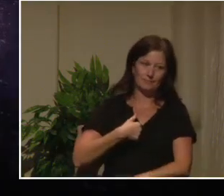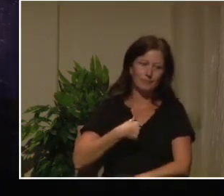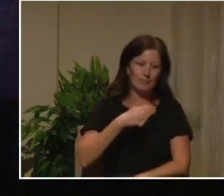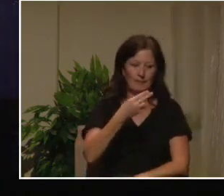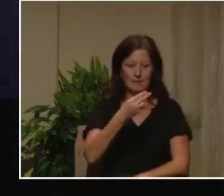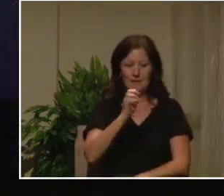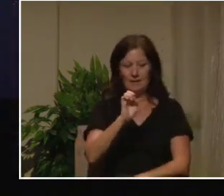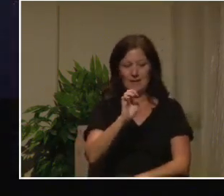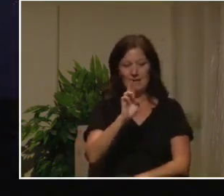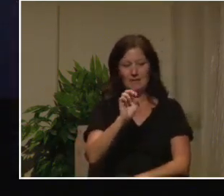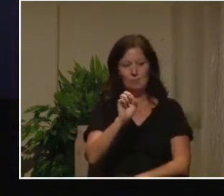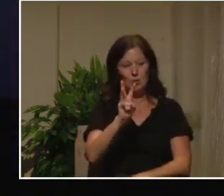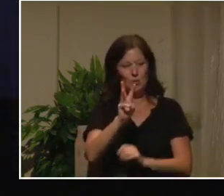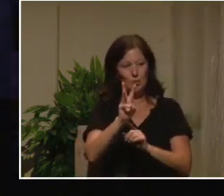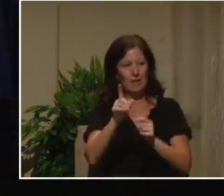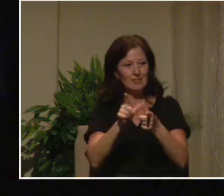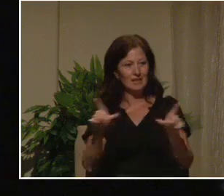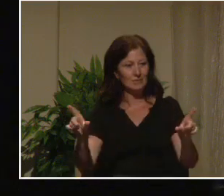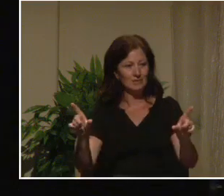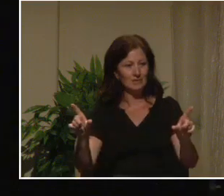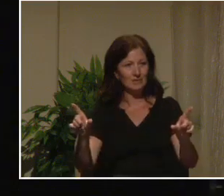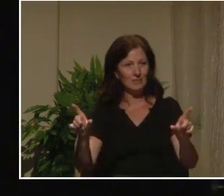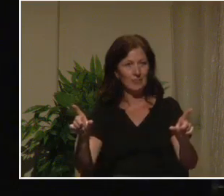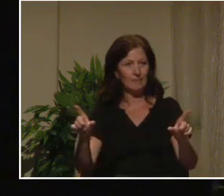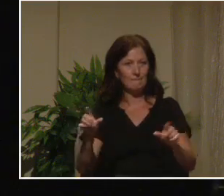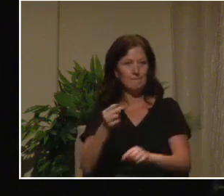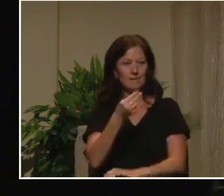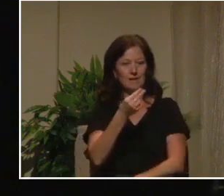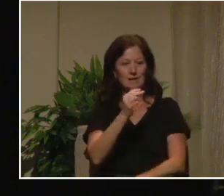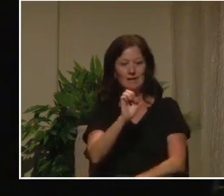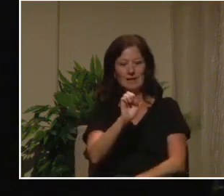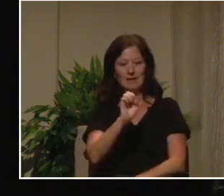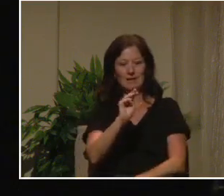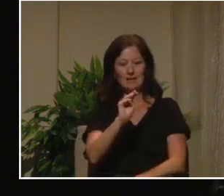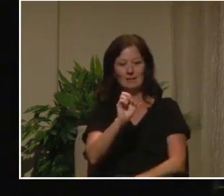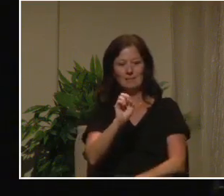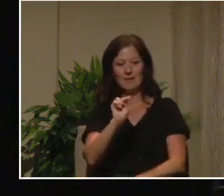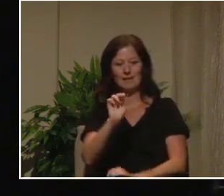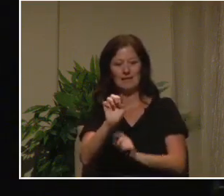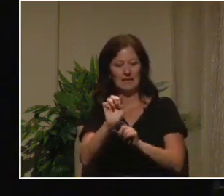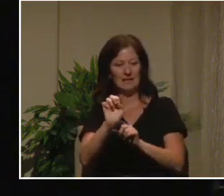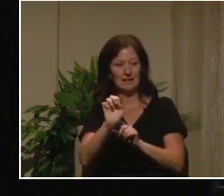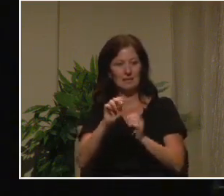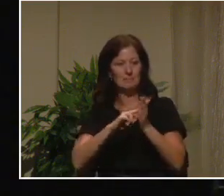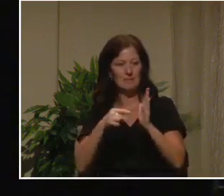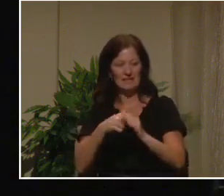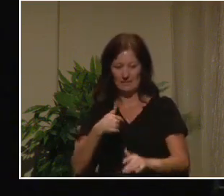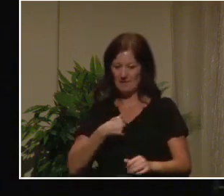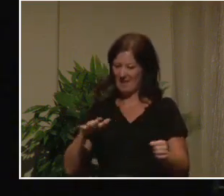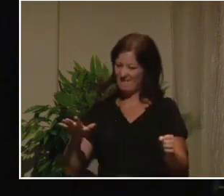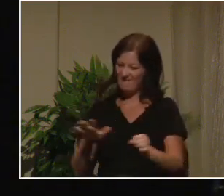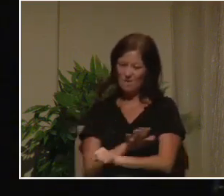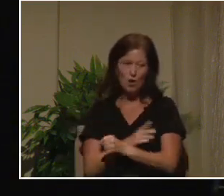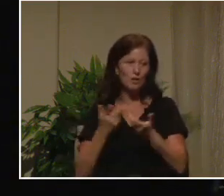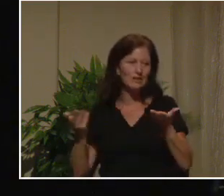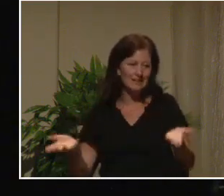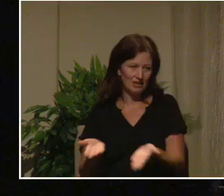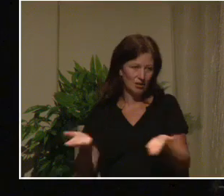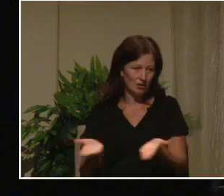Hebrew expression, it's hineni. It means I am completely here, I am completely present to